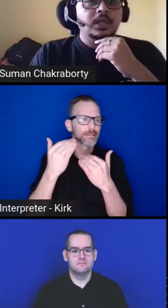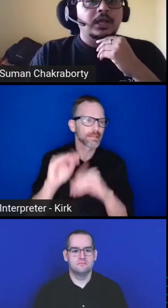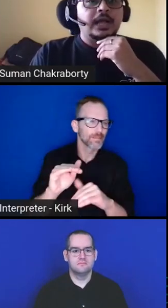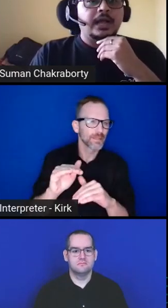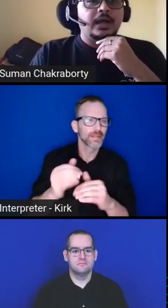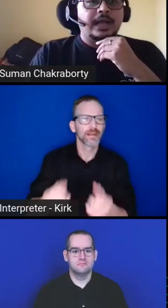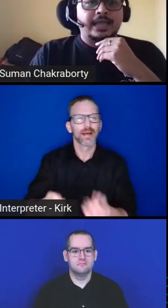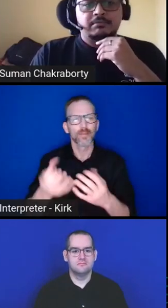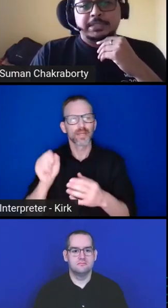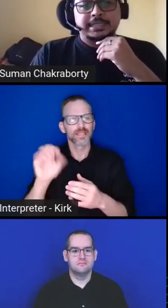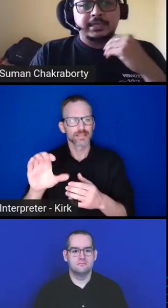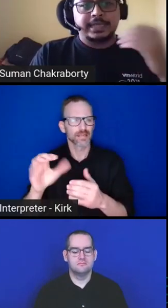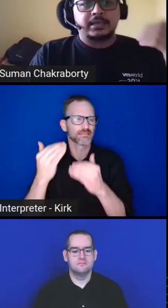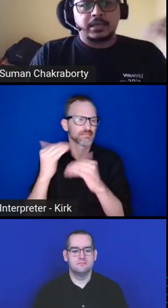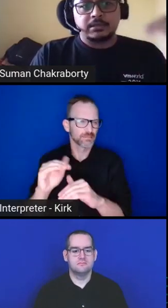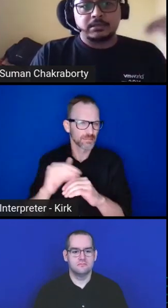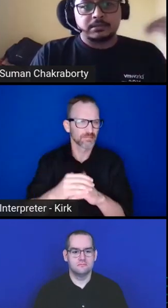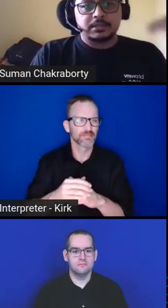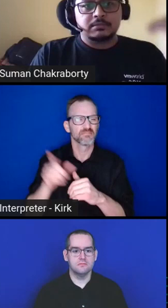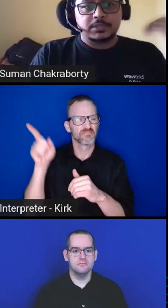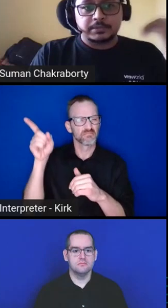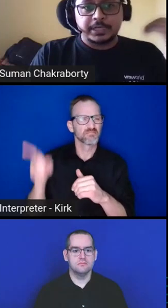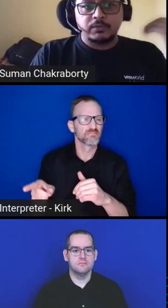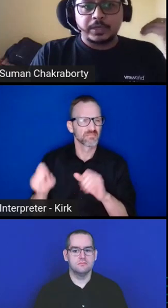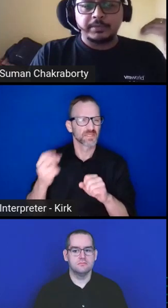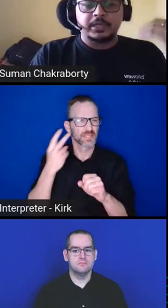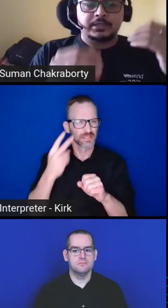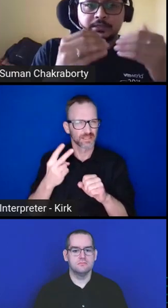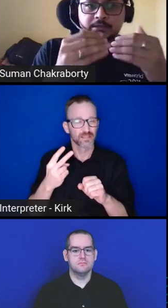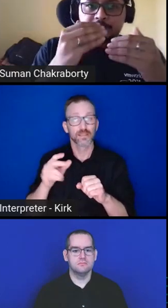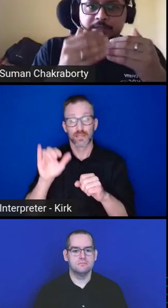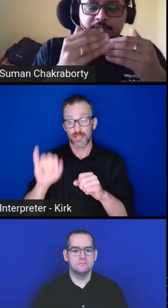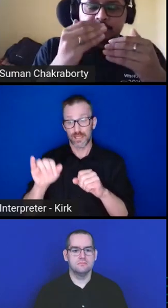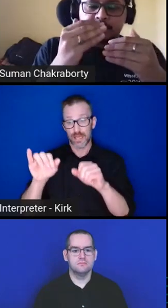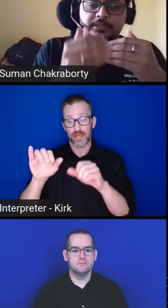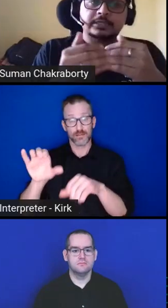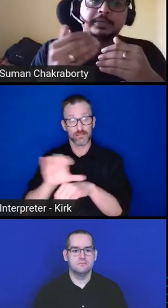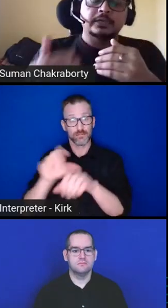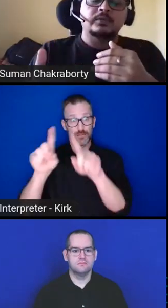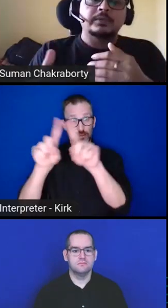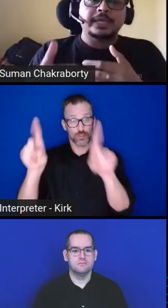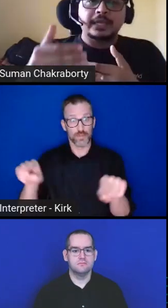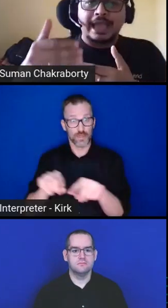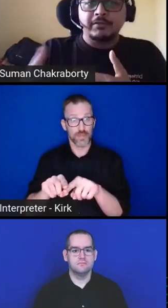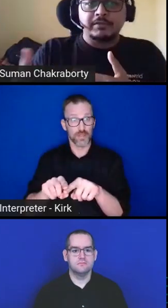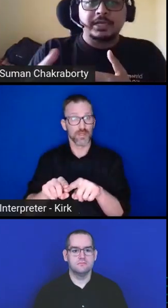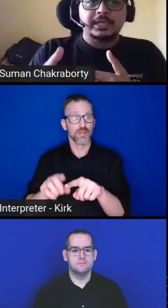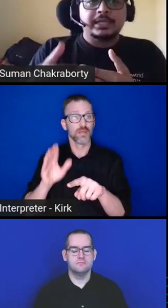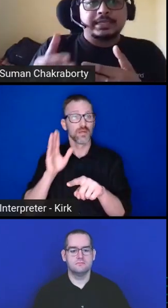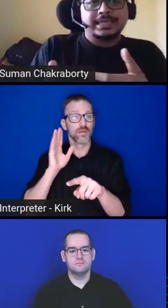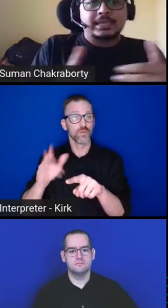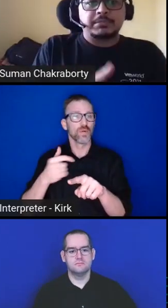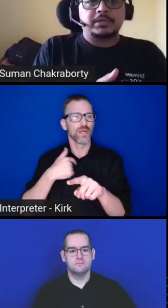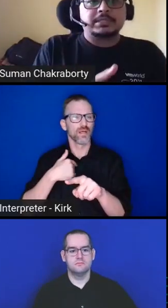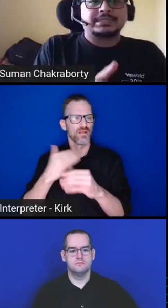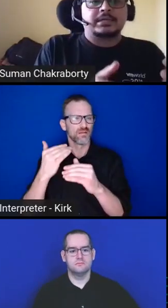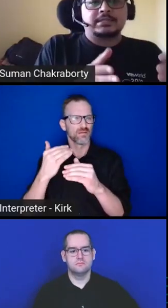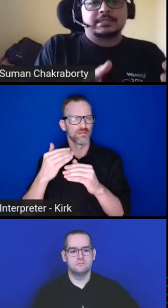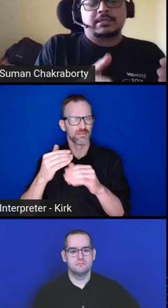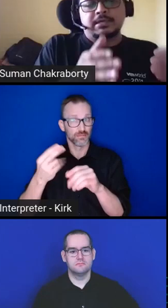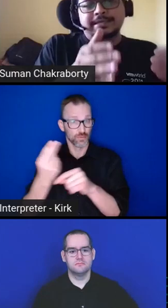to, and basically like the terminal will be terminal will be available till that